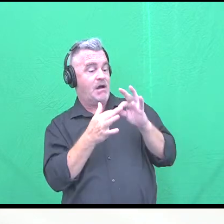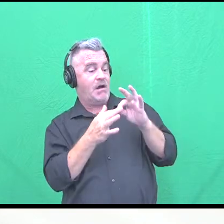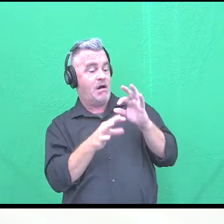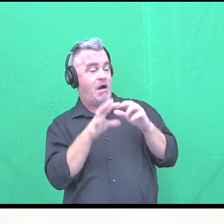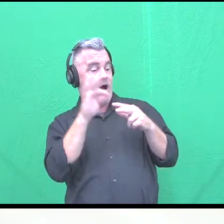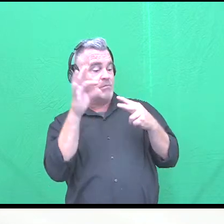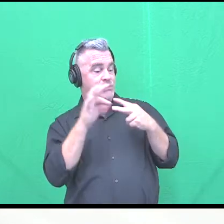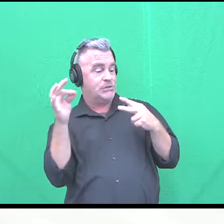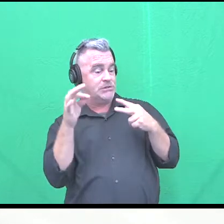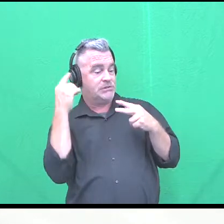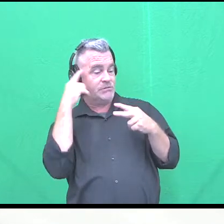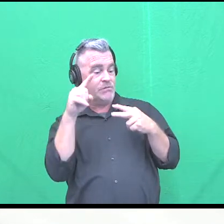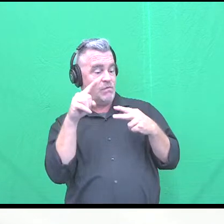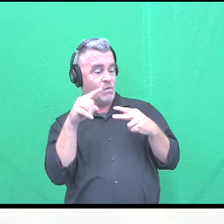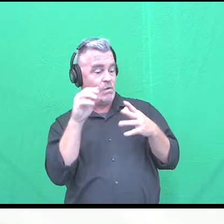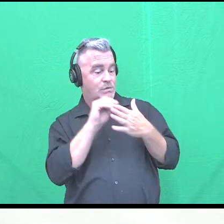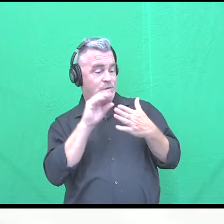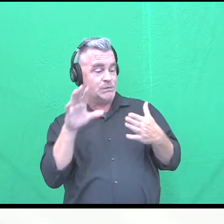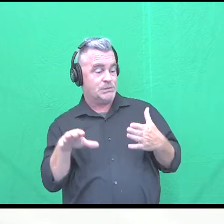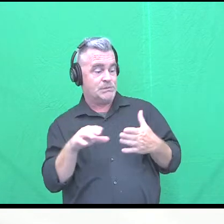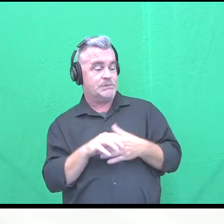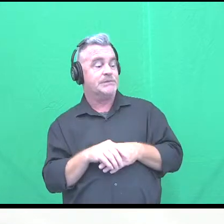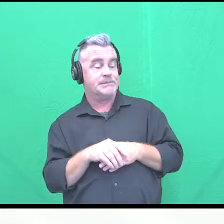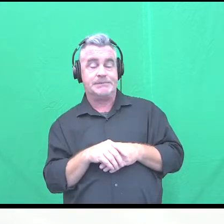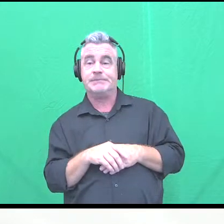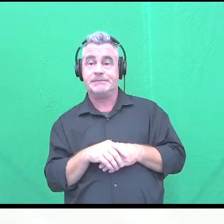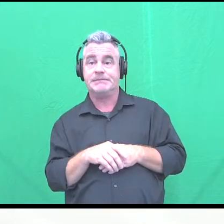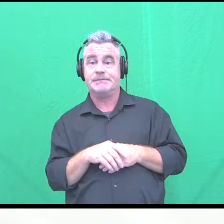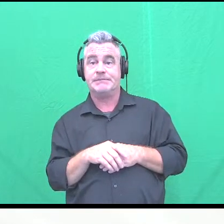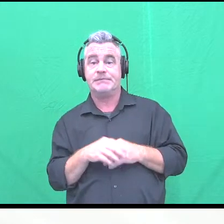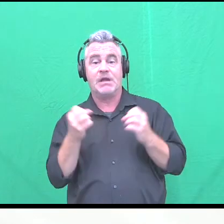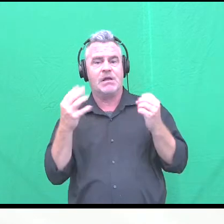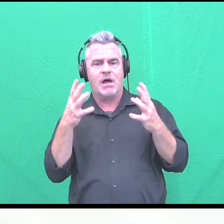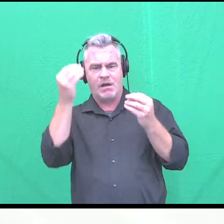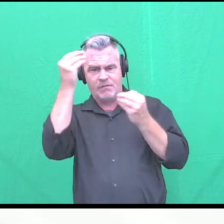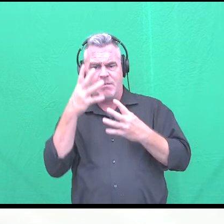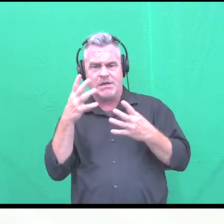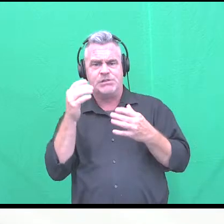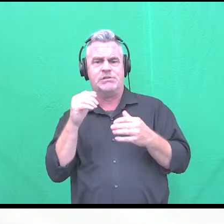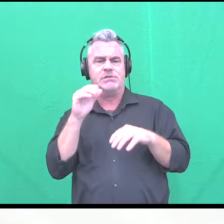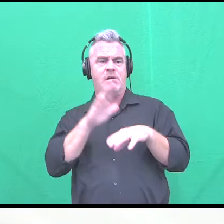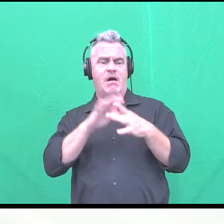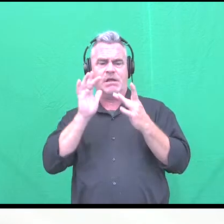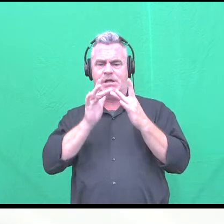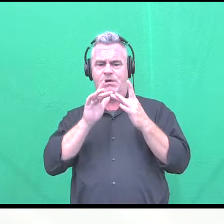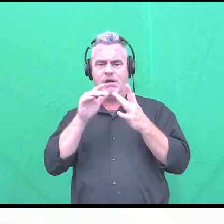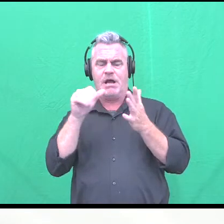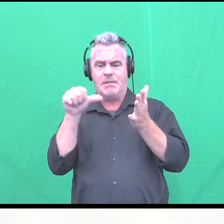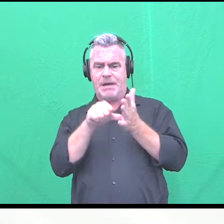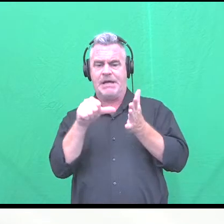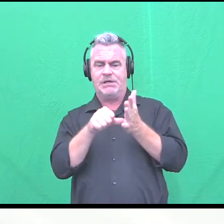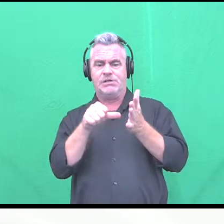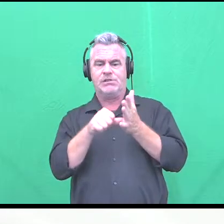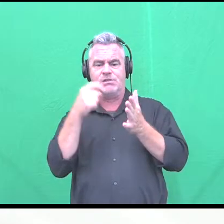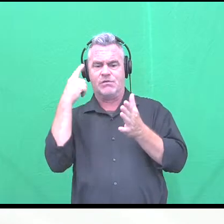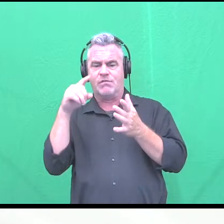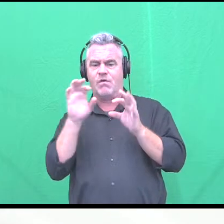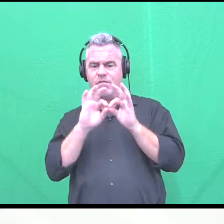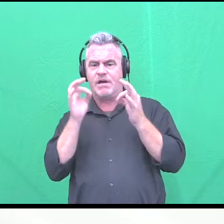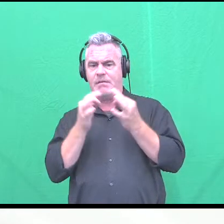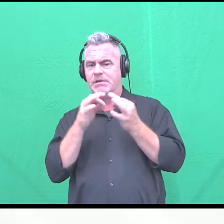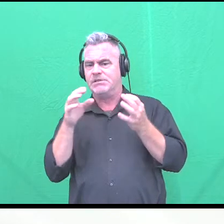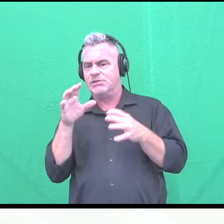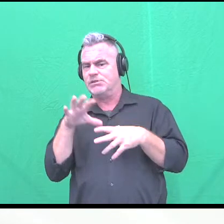students, and there's extensive information available on our website for families that choose that independent